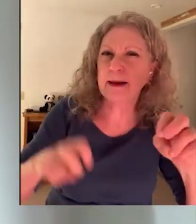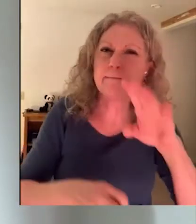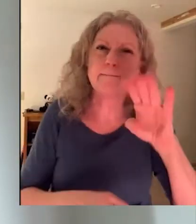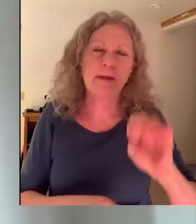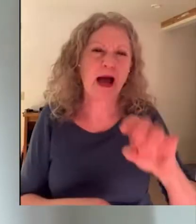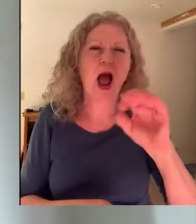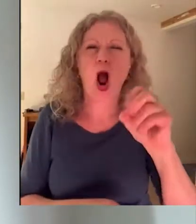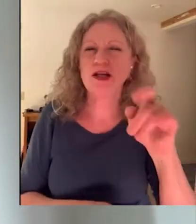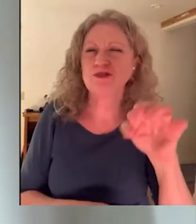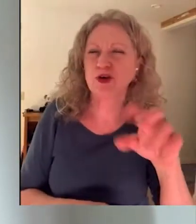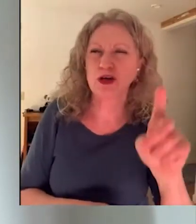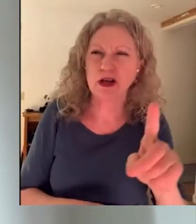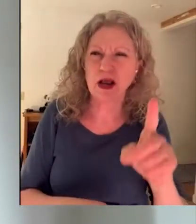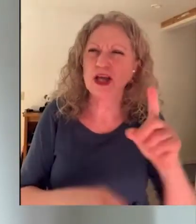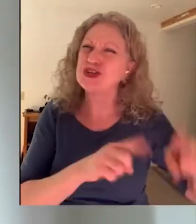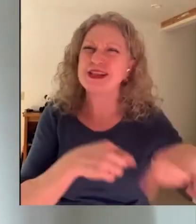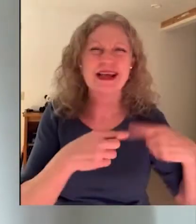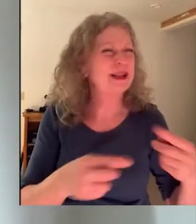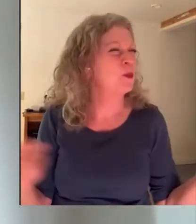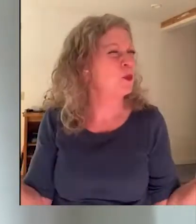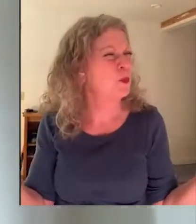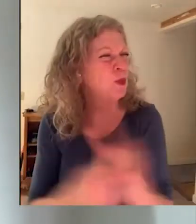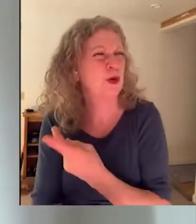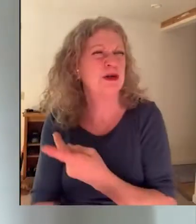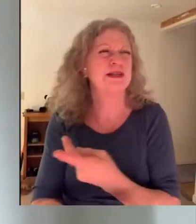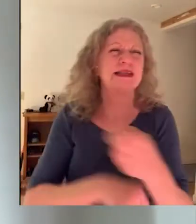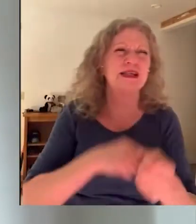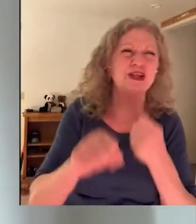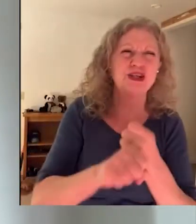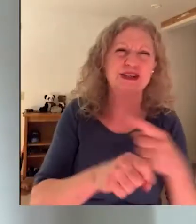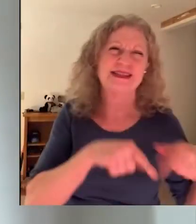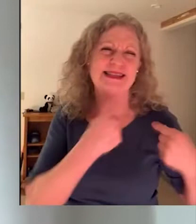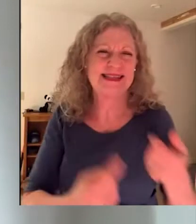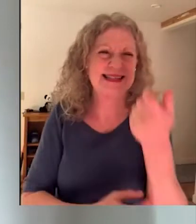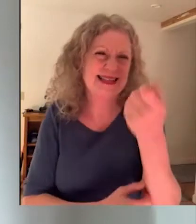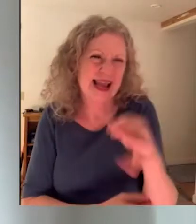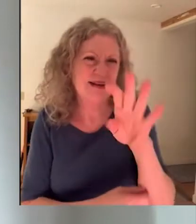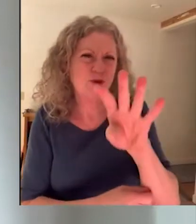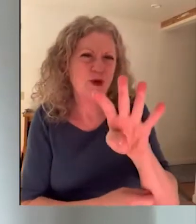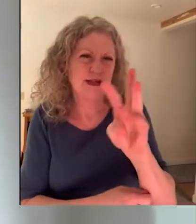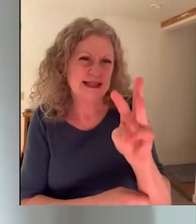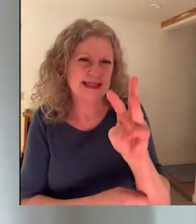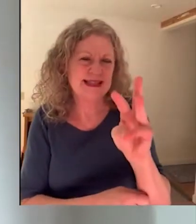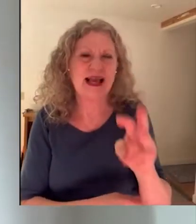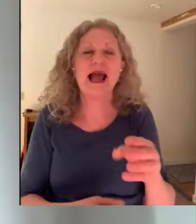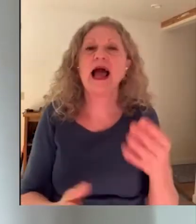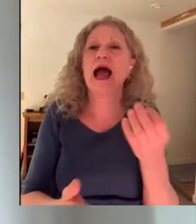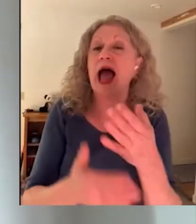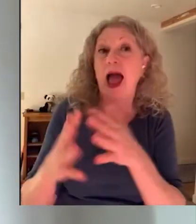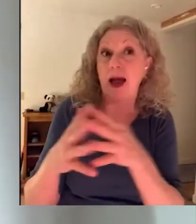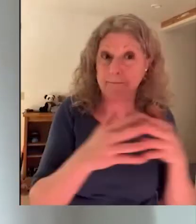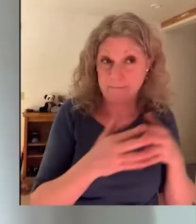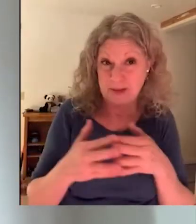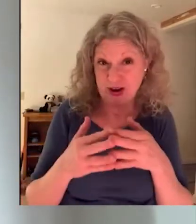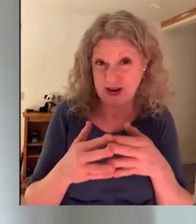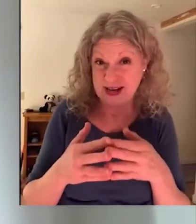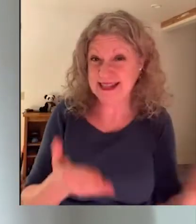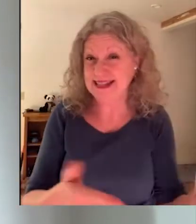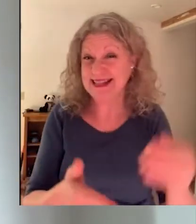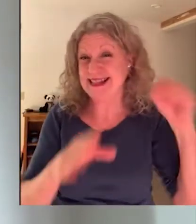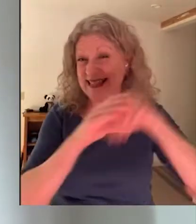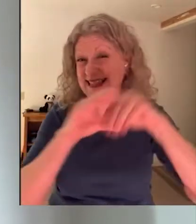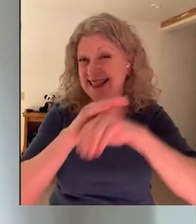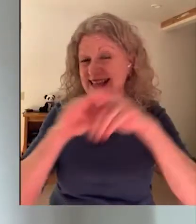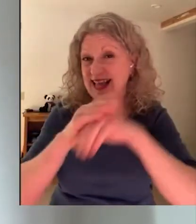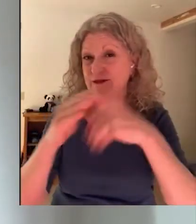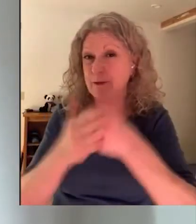year for economic recovery since 1946, Americans saved money at an historically high